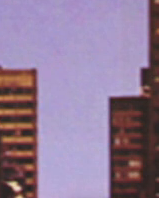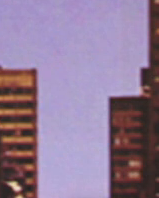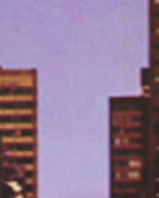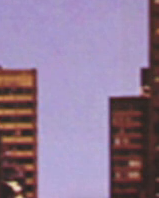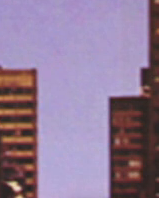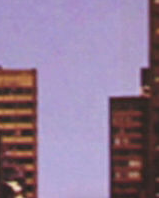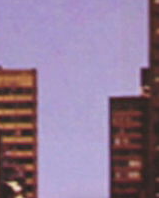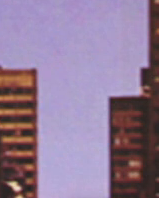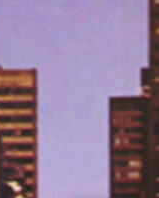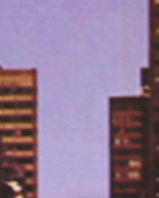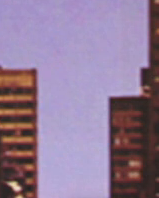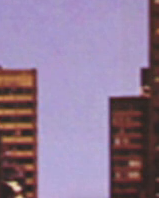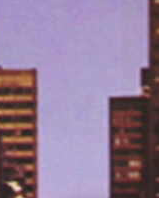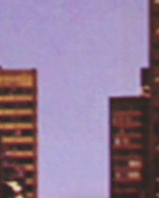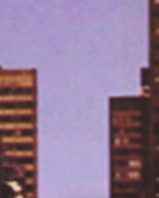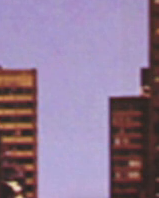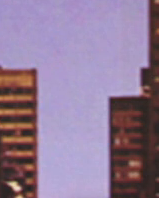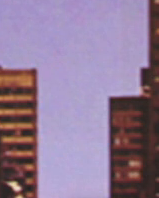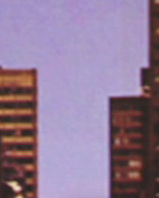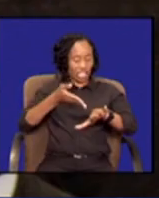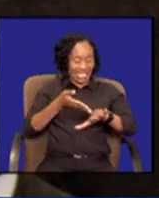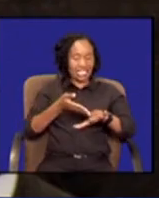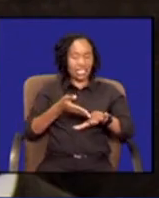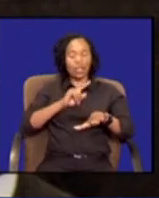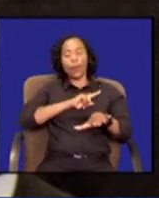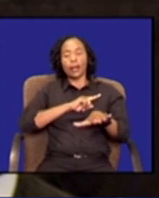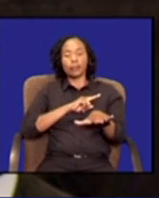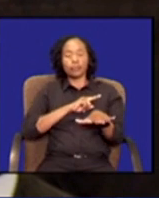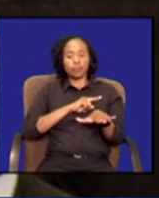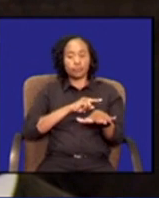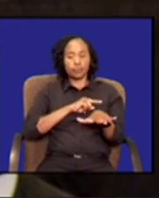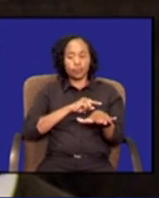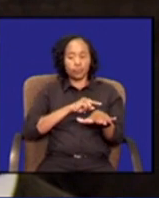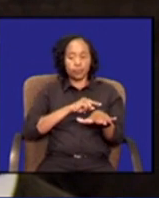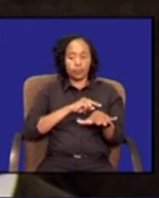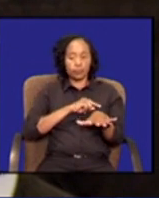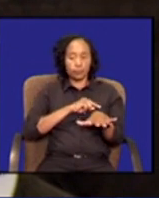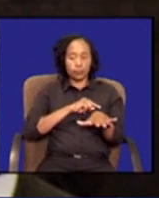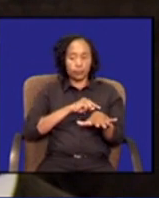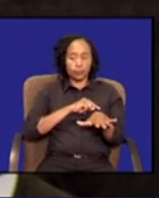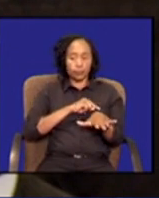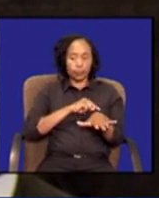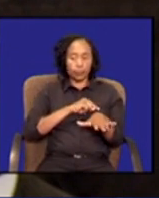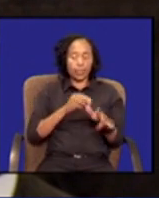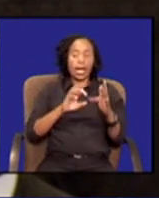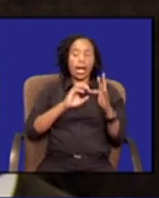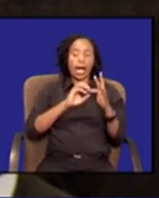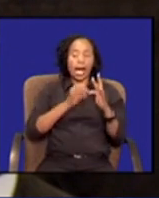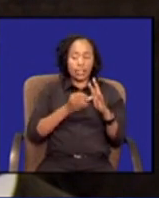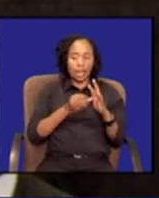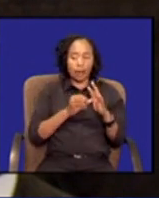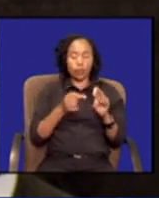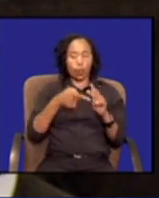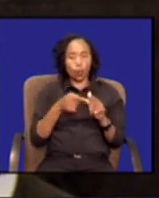kill investments. Let's take a listen back. The attempt to take upstream